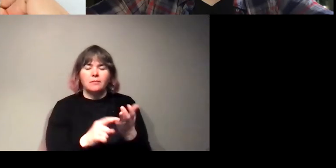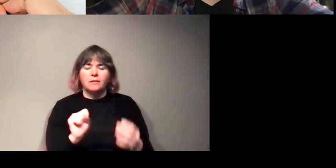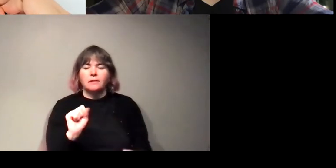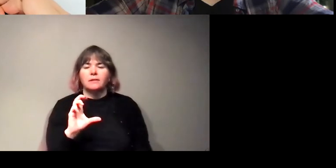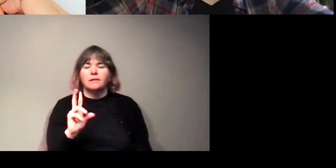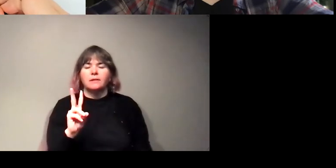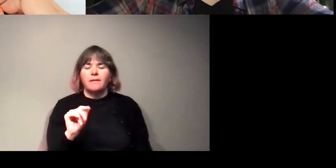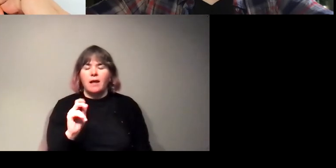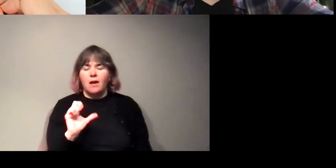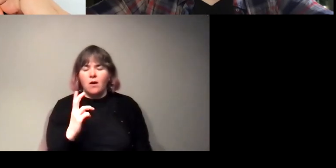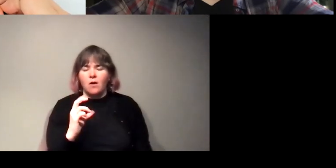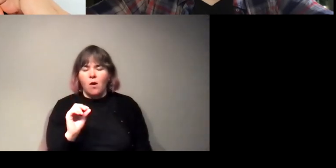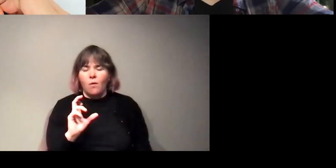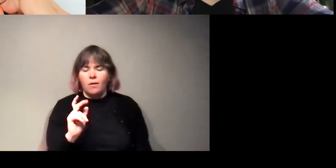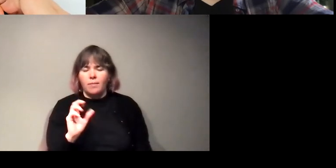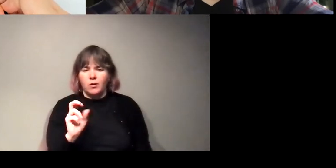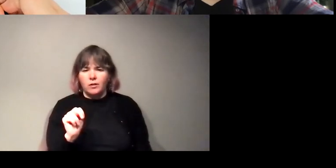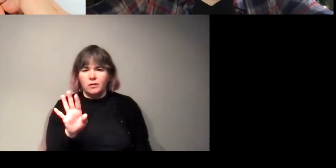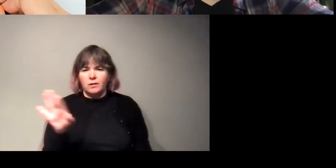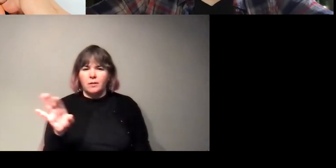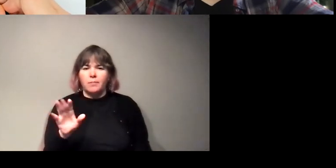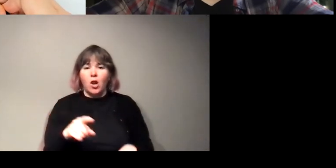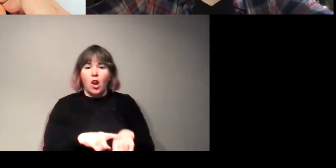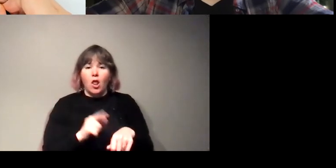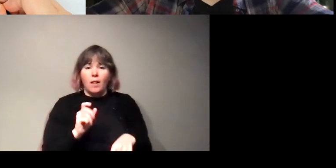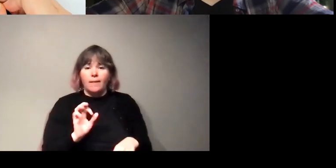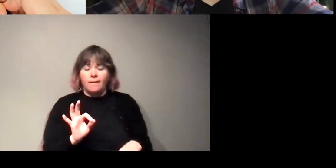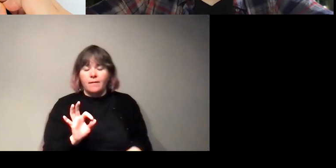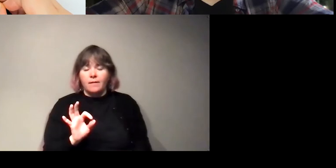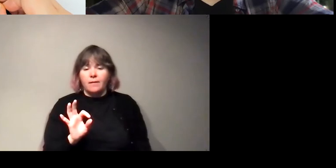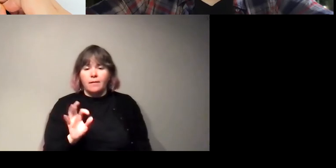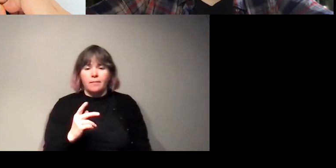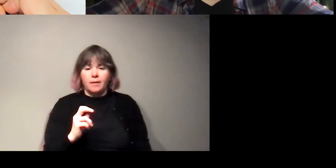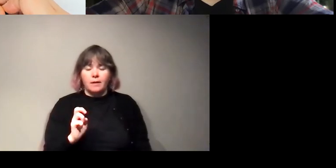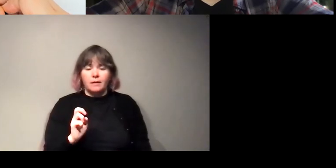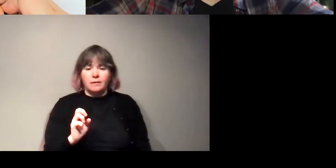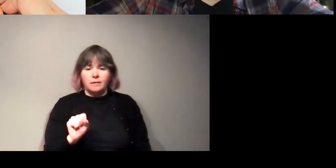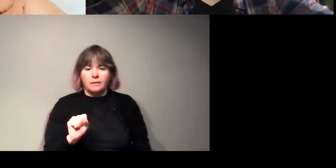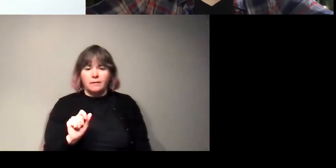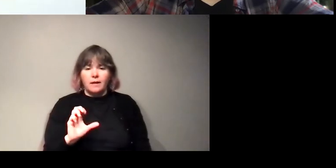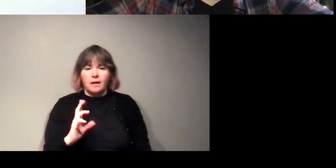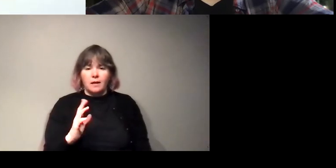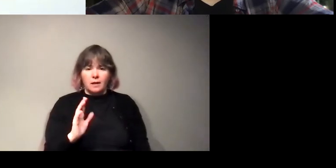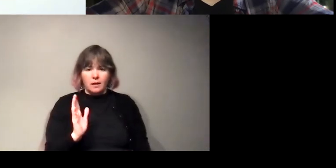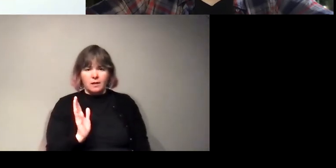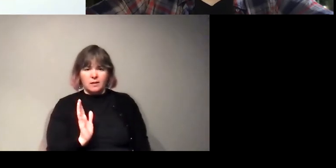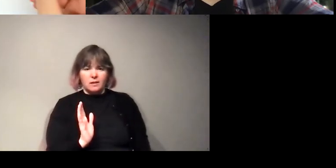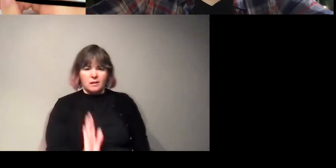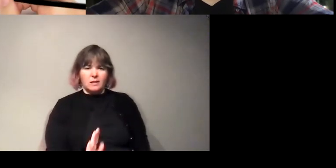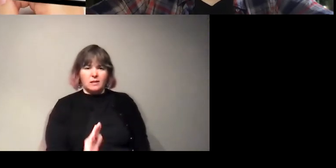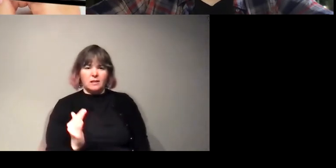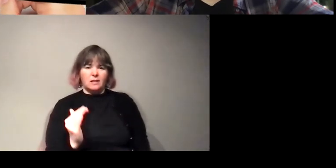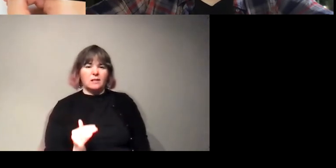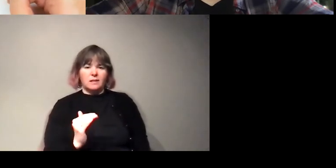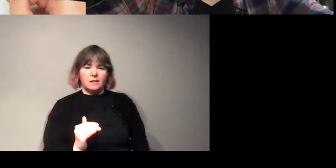of over there. But longleaf pine savanna is like here. So